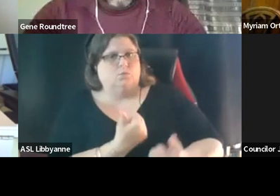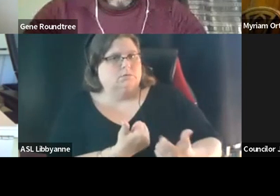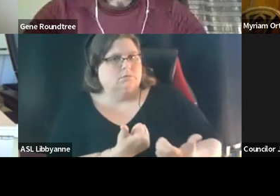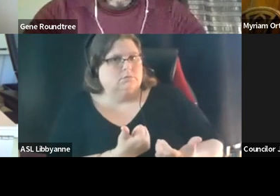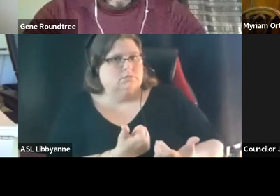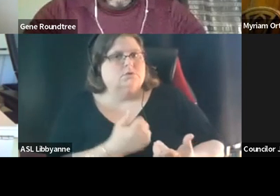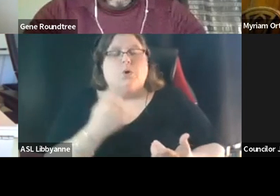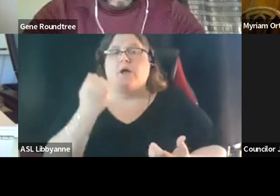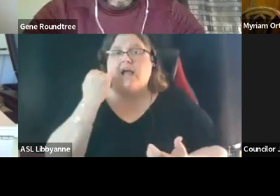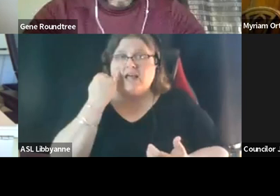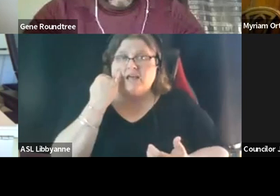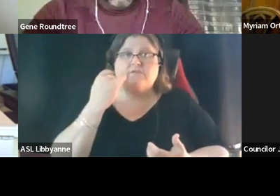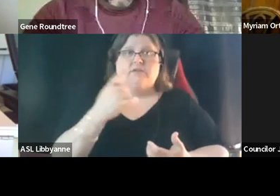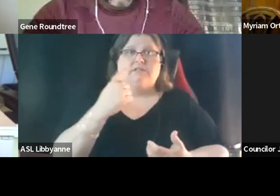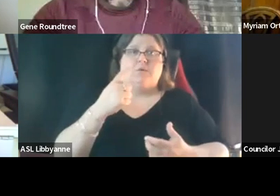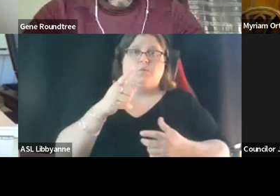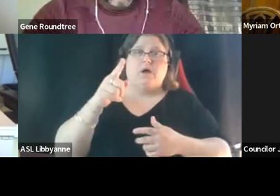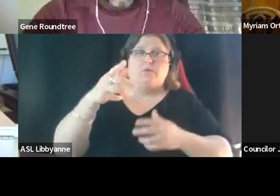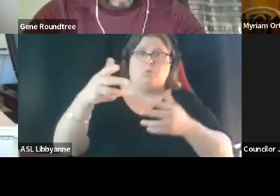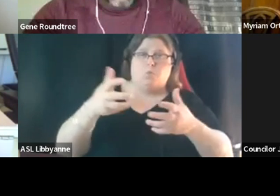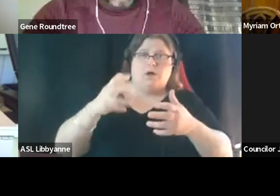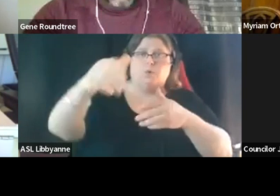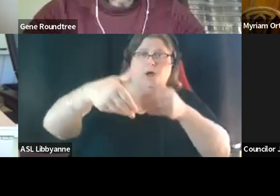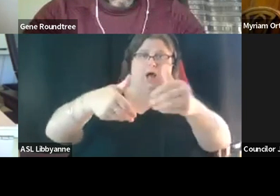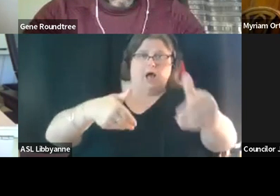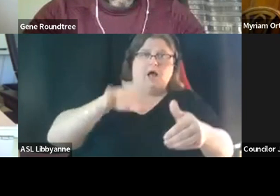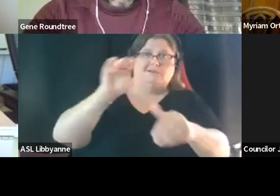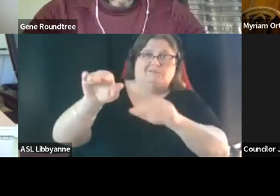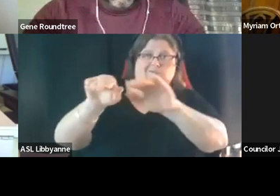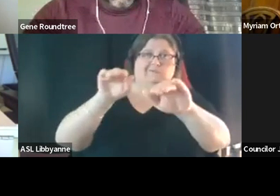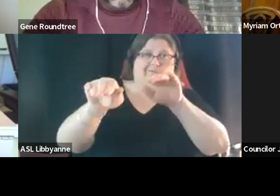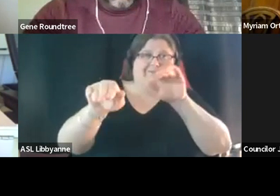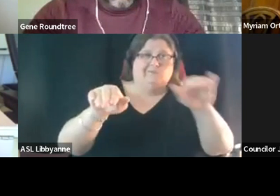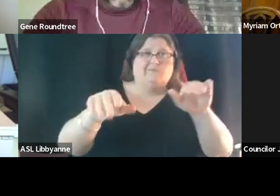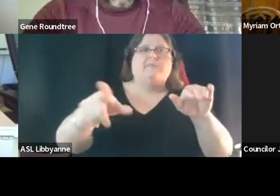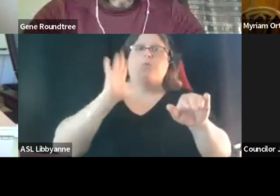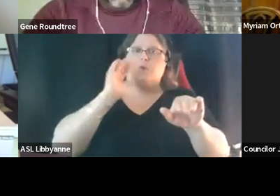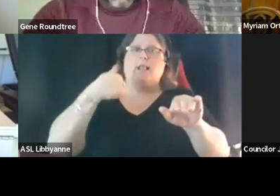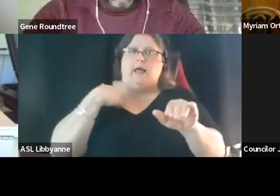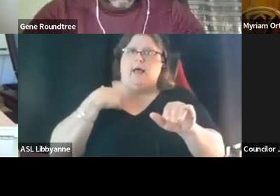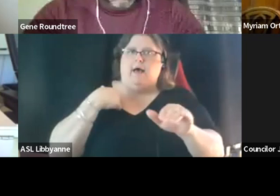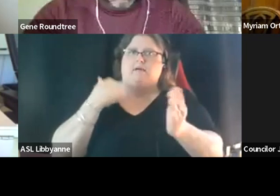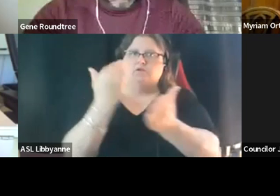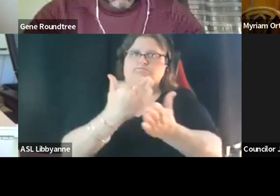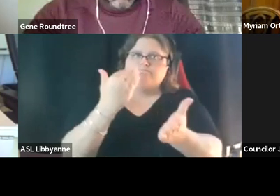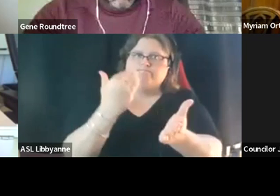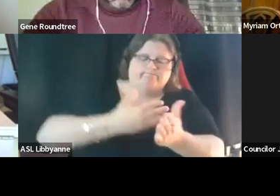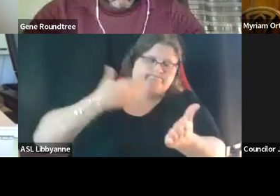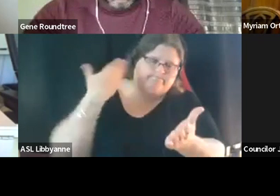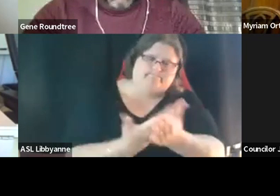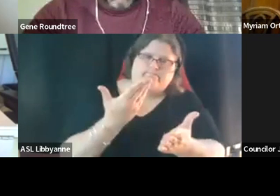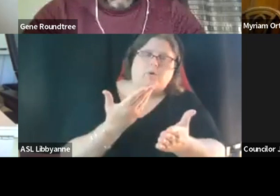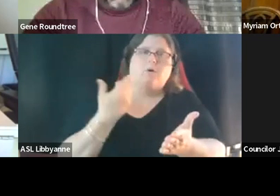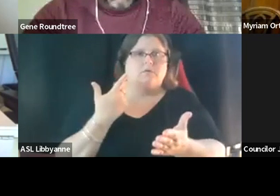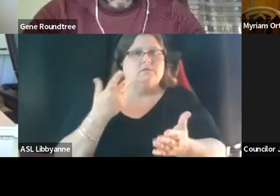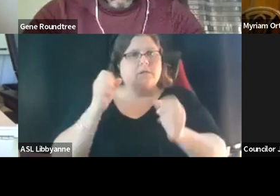these questions with concrete successes from their own practice. If the search committee prioritizes